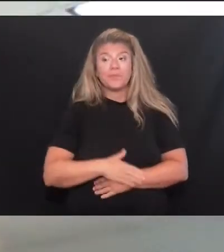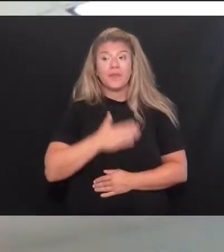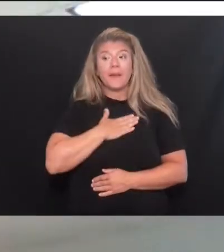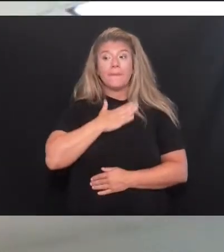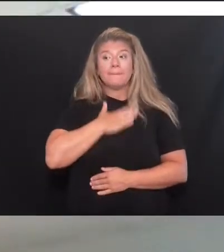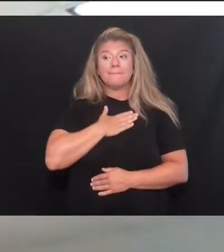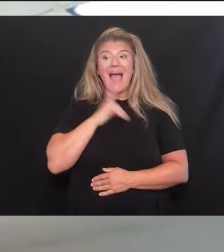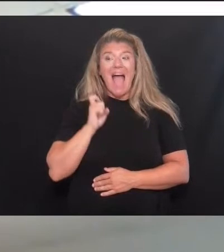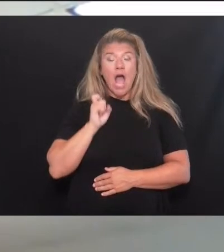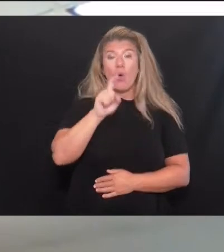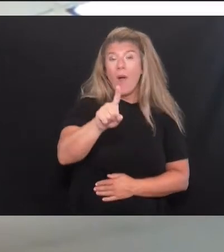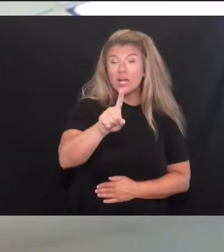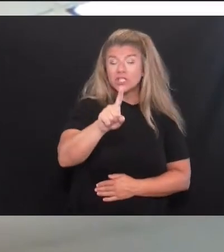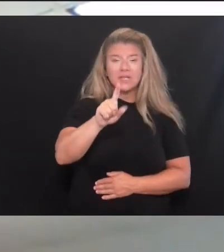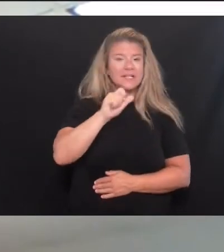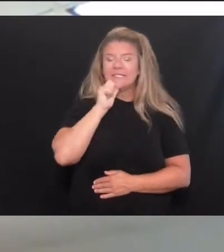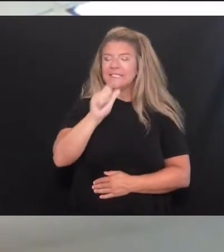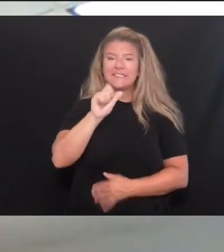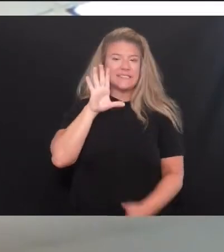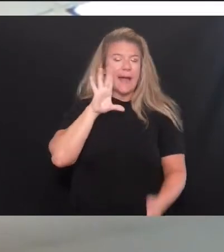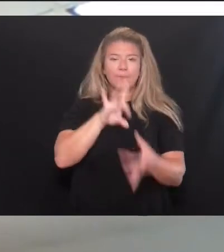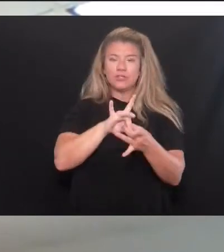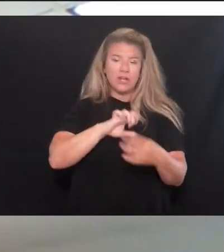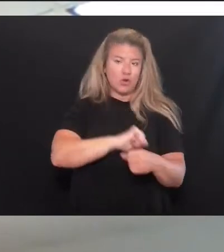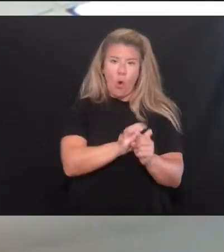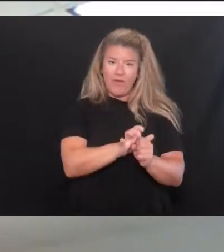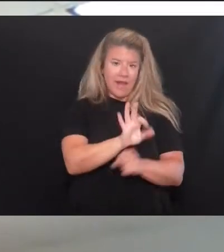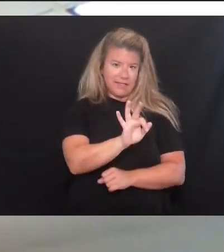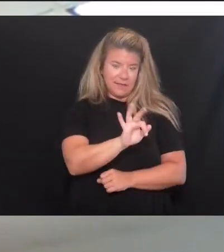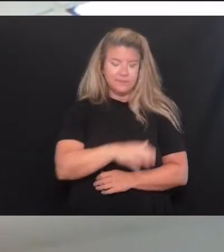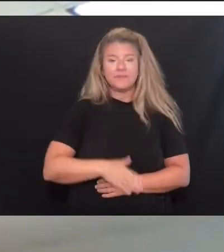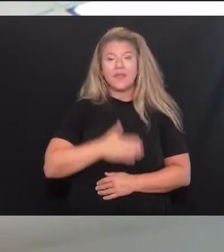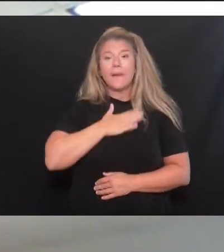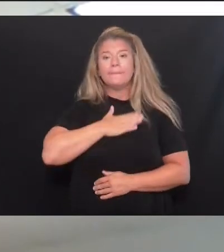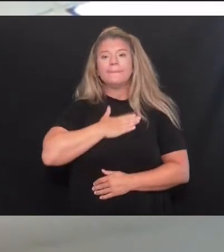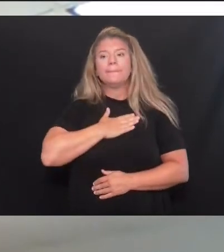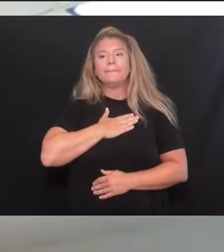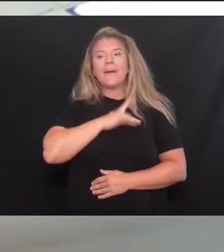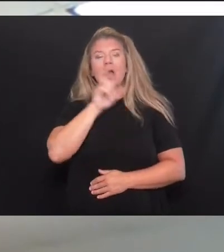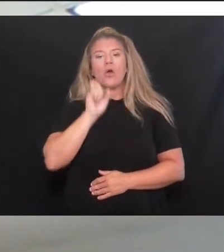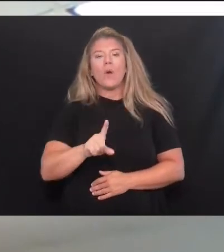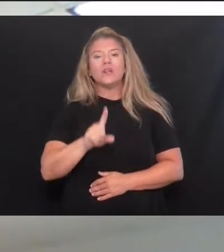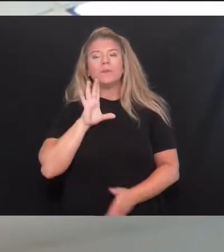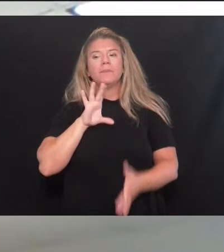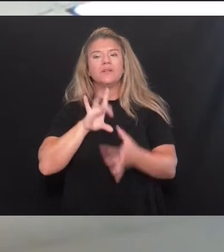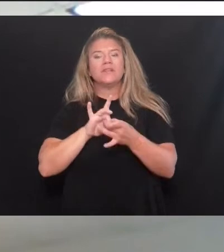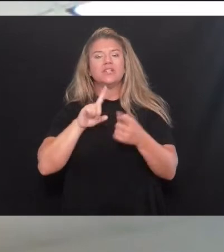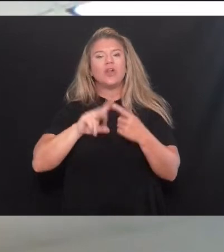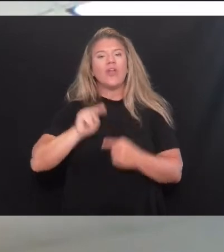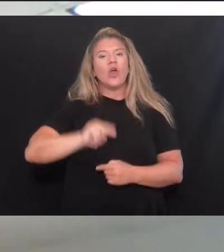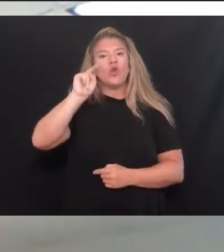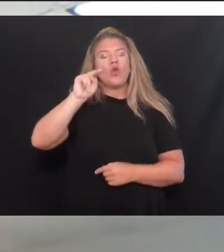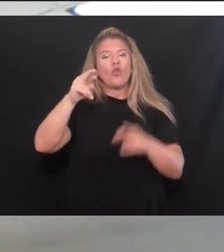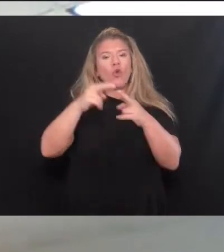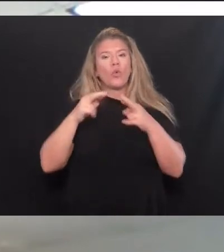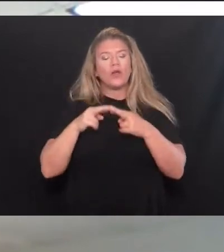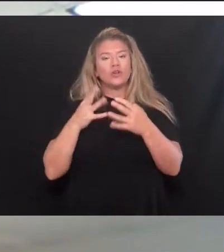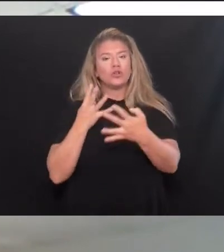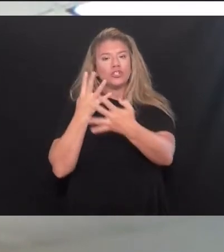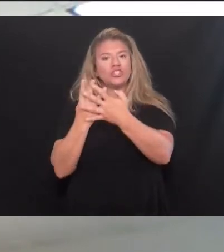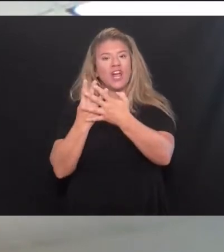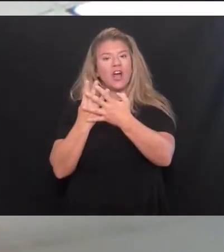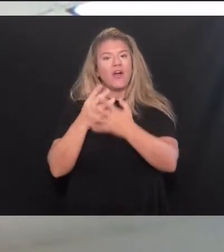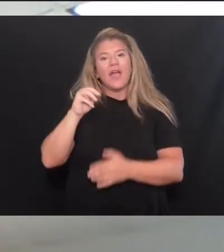question does not pertain to COVID-19. My question actually pertains to the Northern Regional Jail in Moundsville,